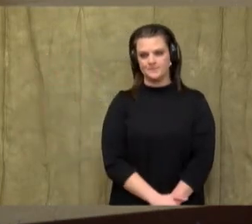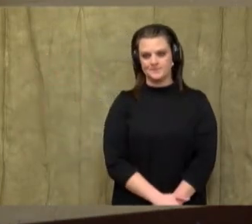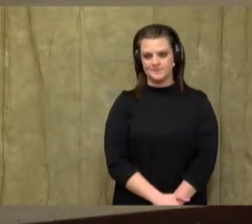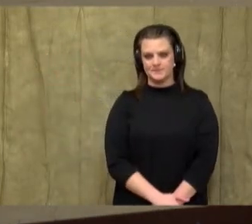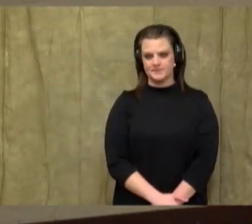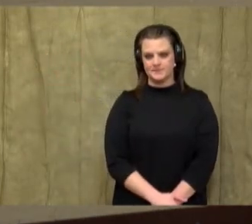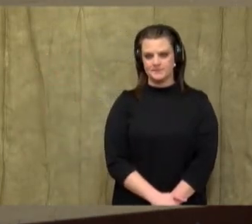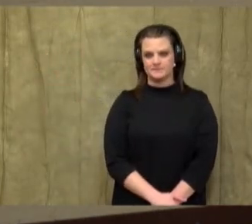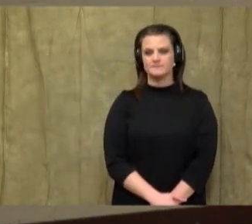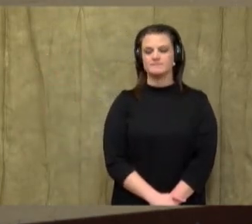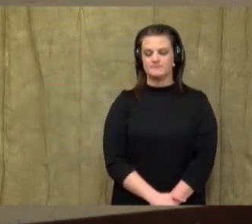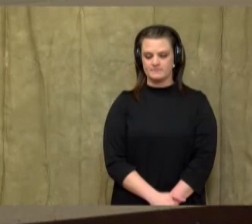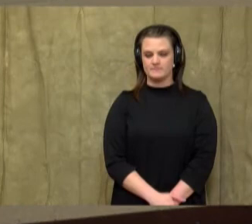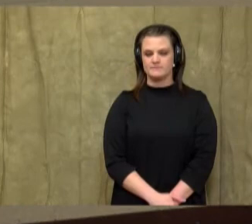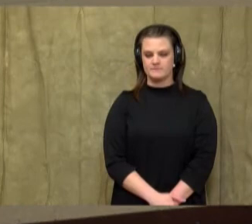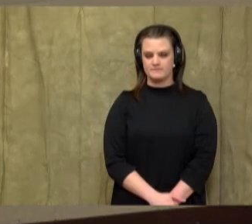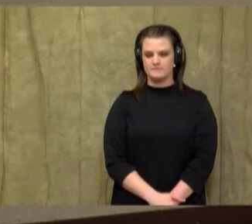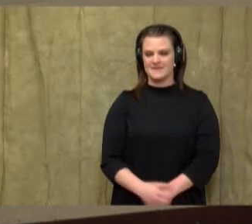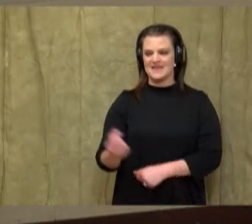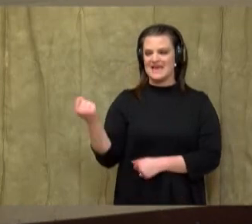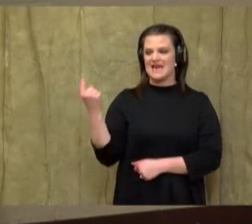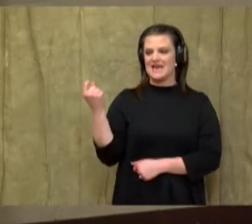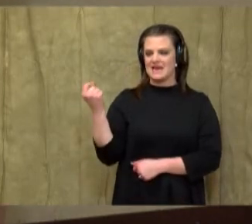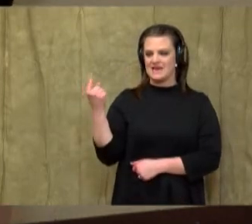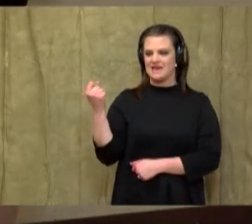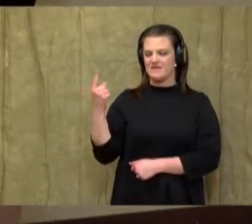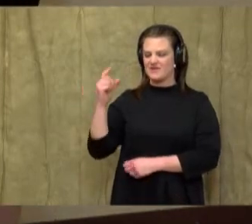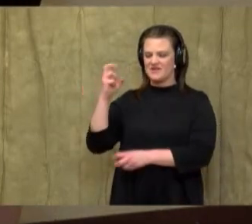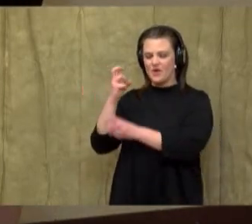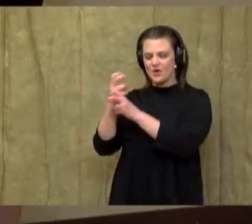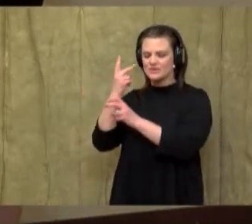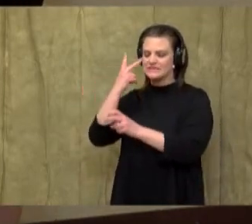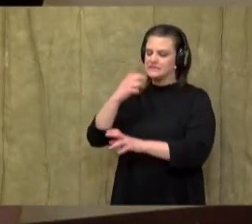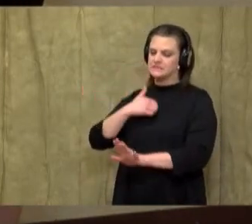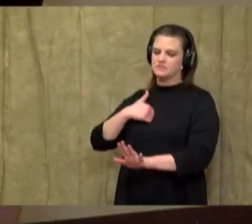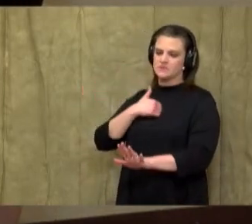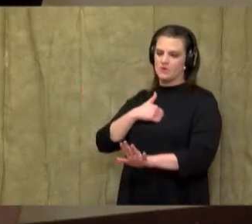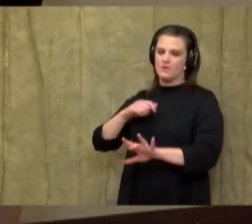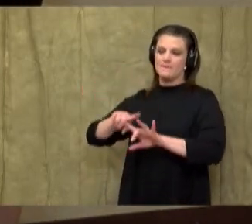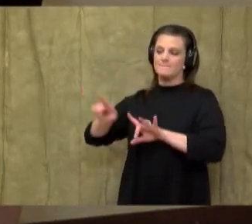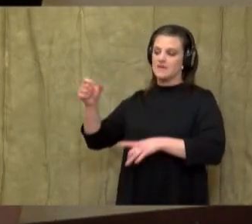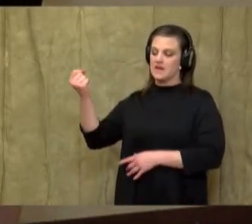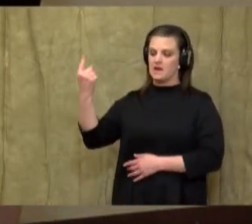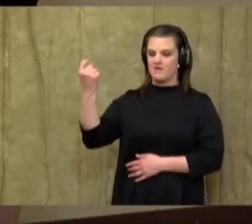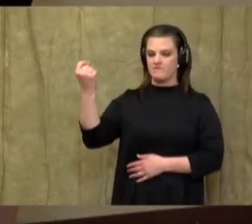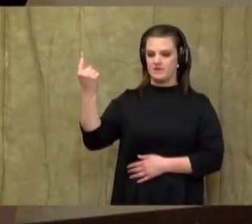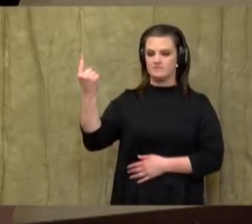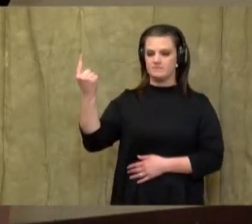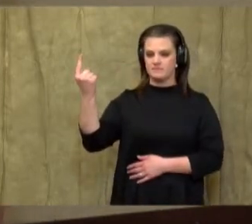terms? Yeah, it would be 11, and that's so hard to see, and I'm sorry about that, but that's 11.